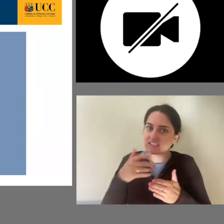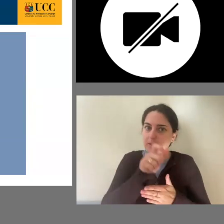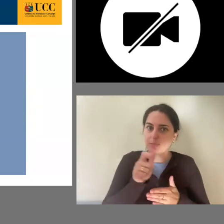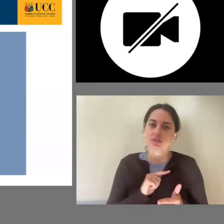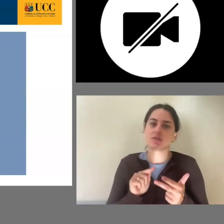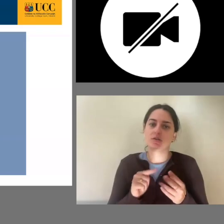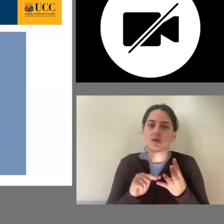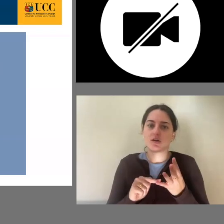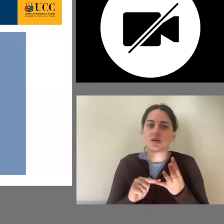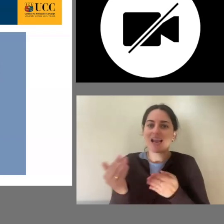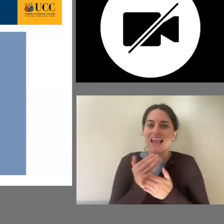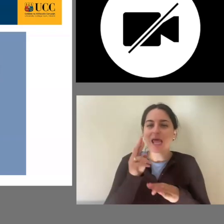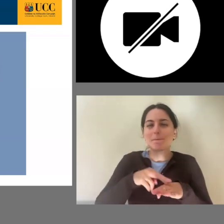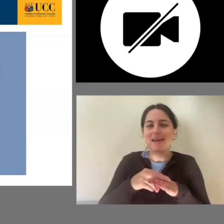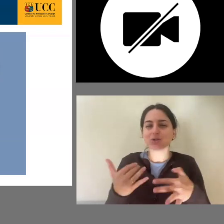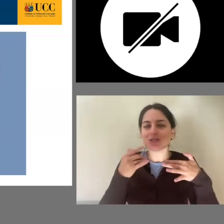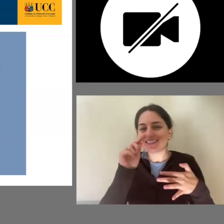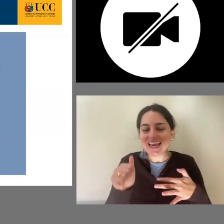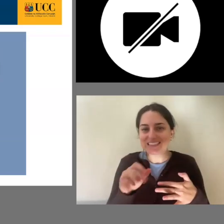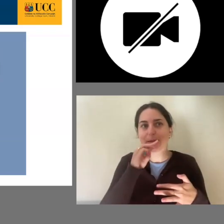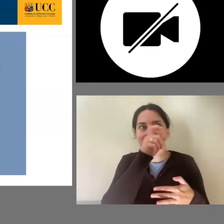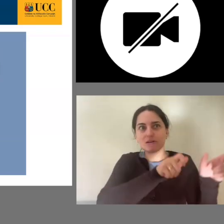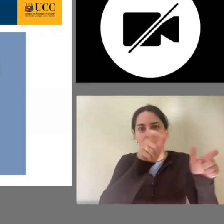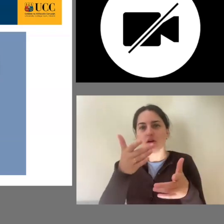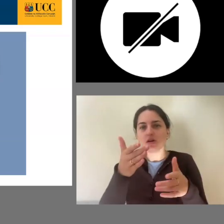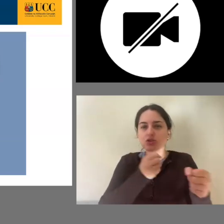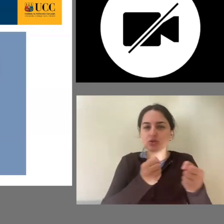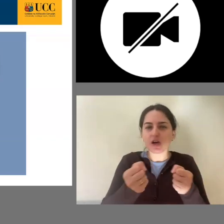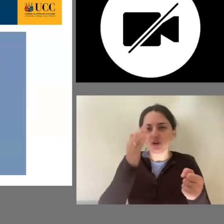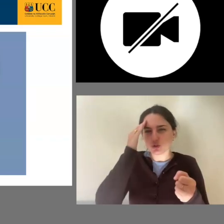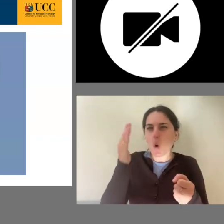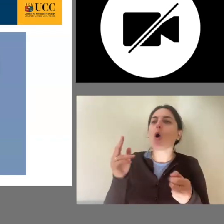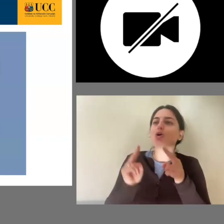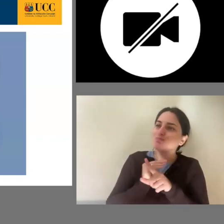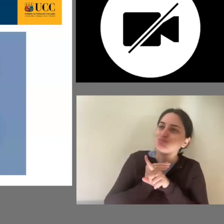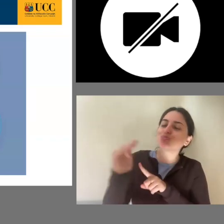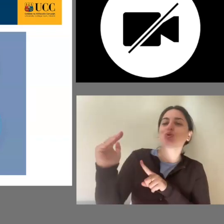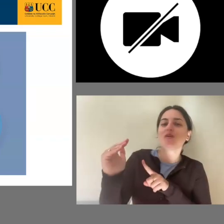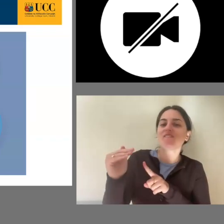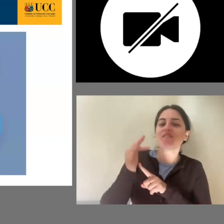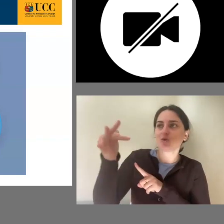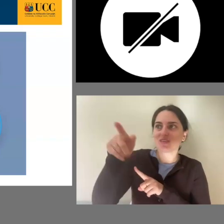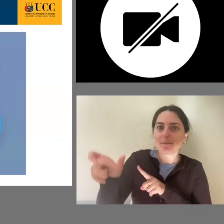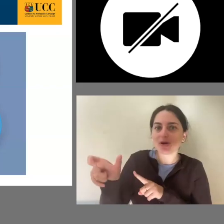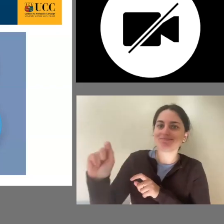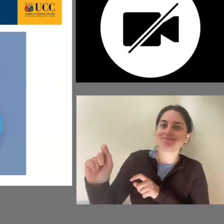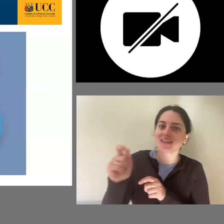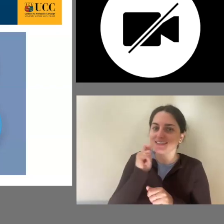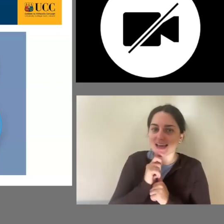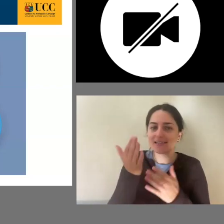collecting better data so services know where improvements are needed, and most importantly,